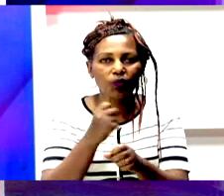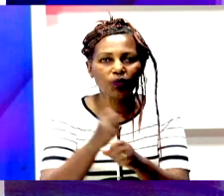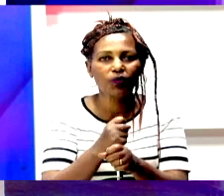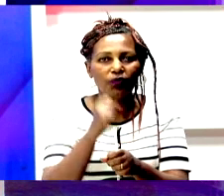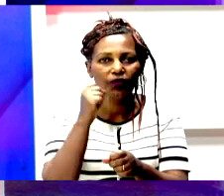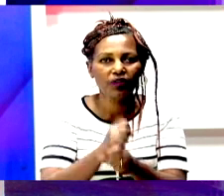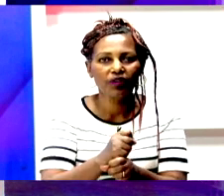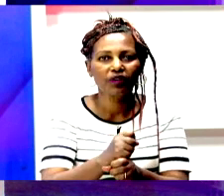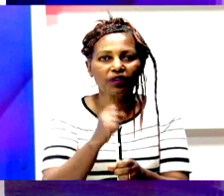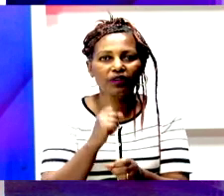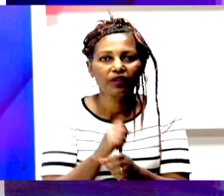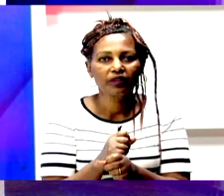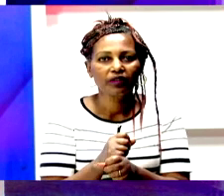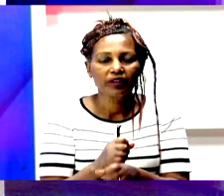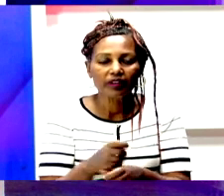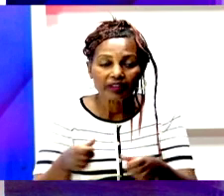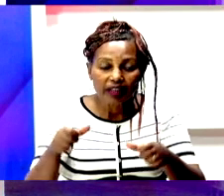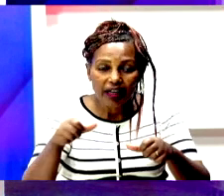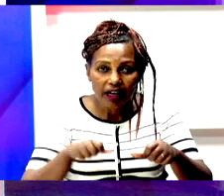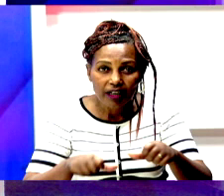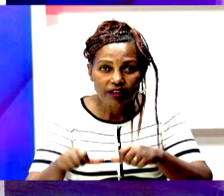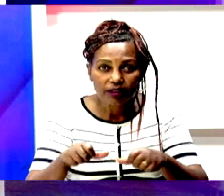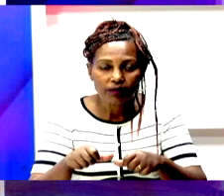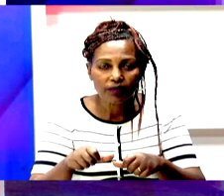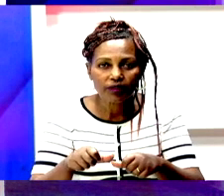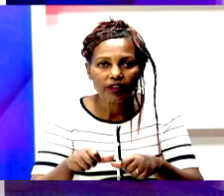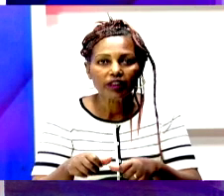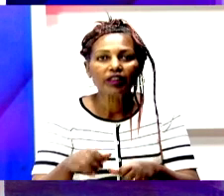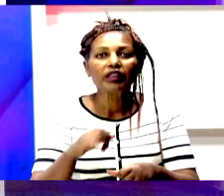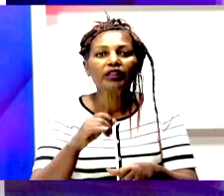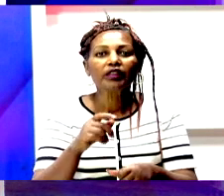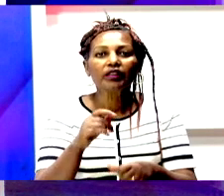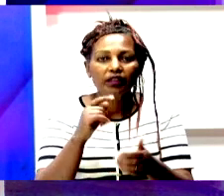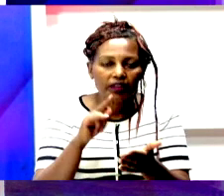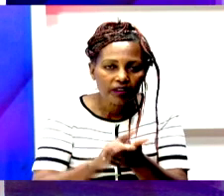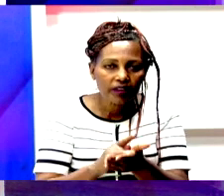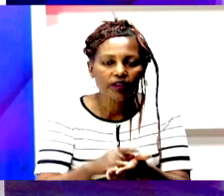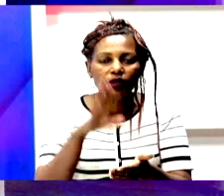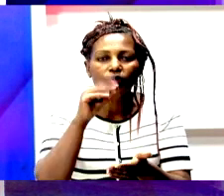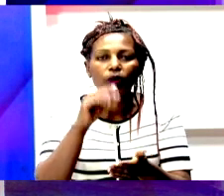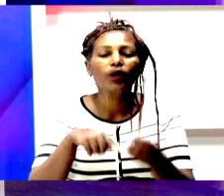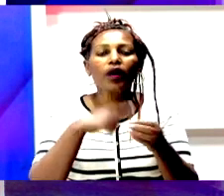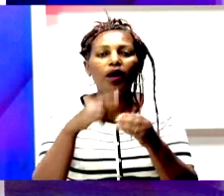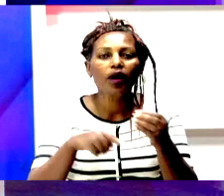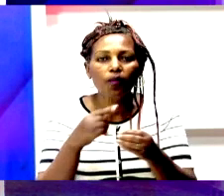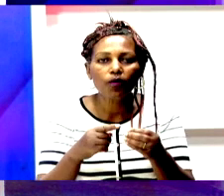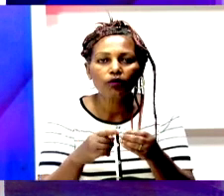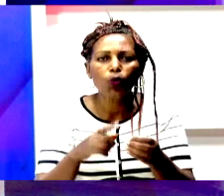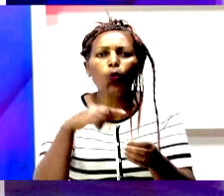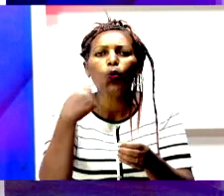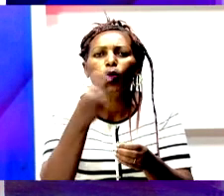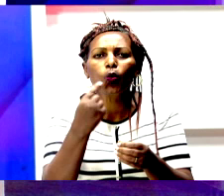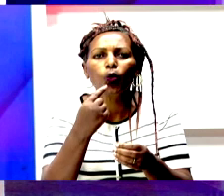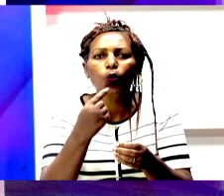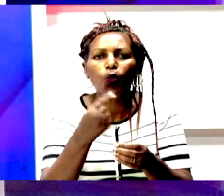It is active. It talks about who does. It begins with who acts. That is, farmers act. Farmers